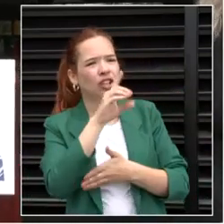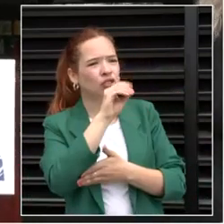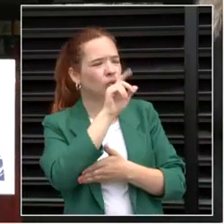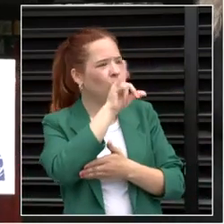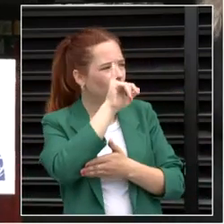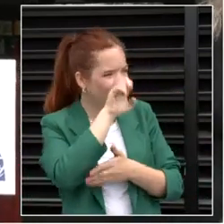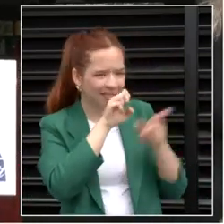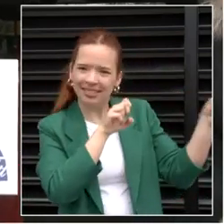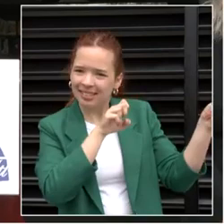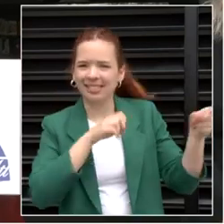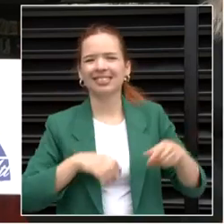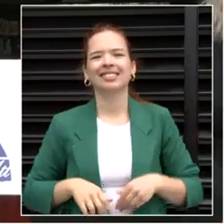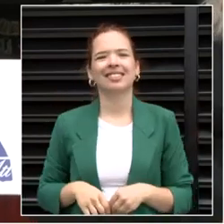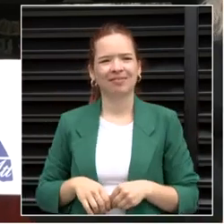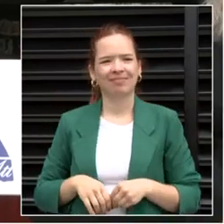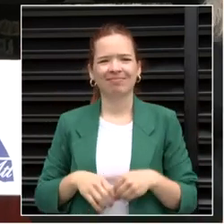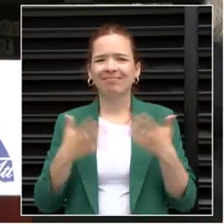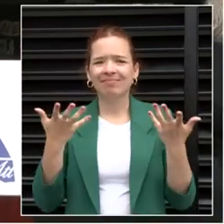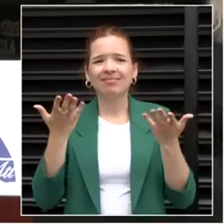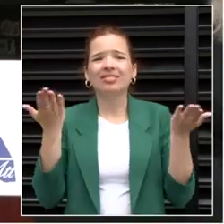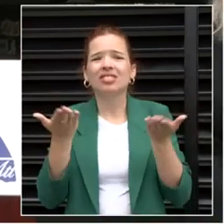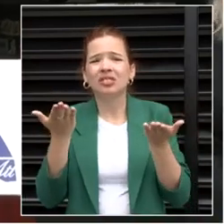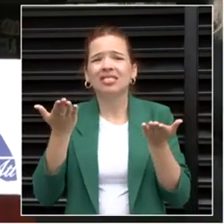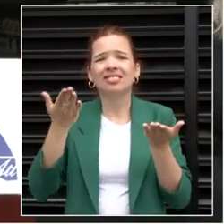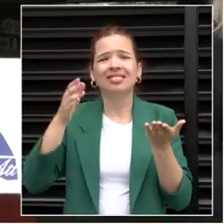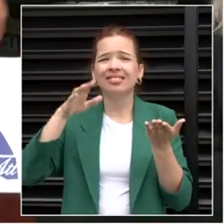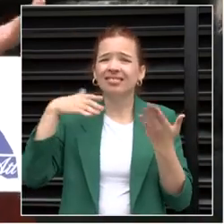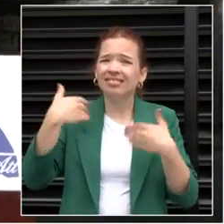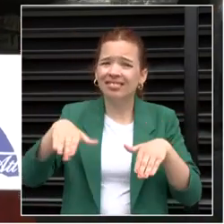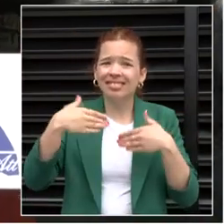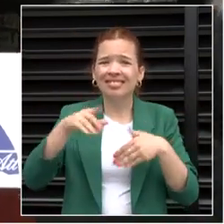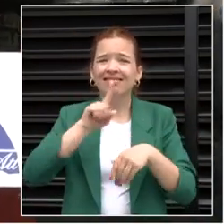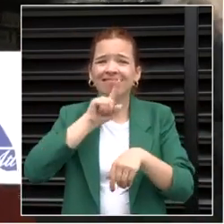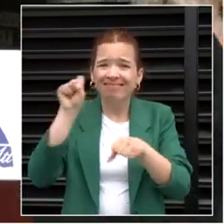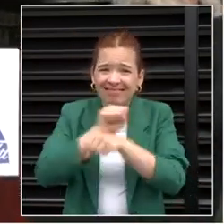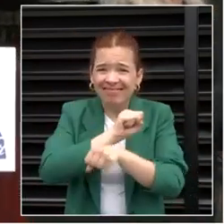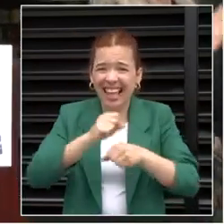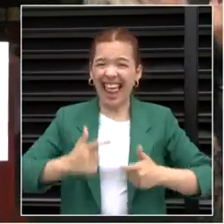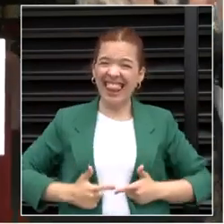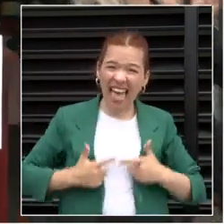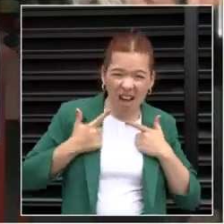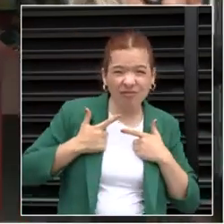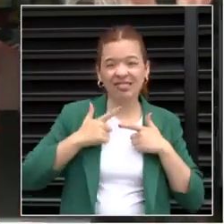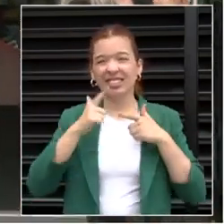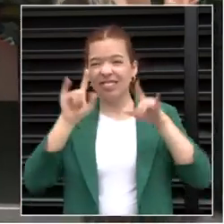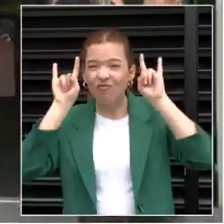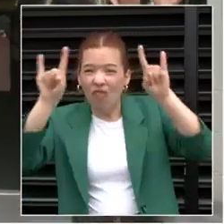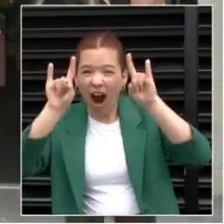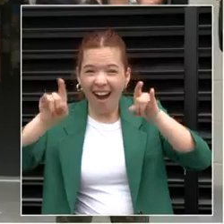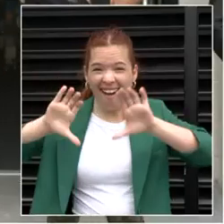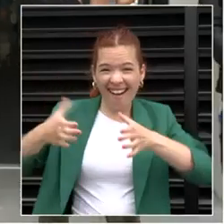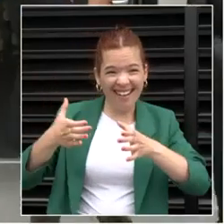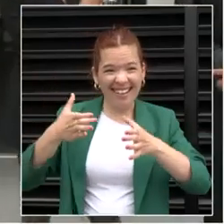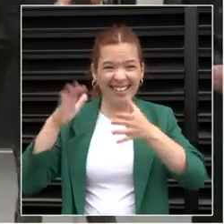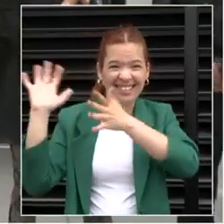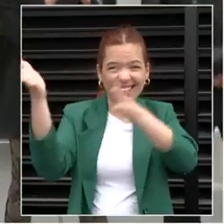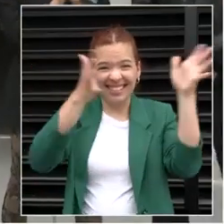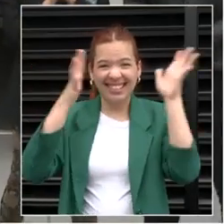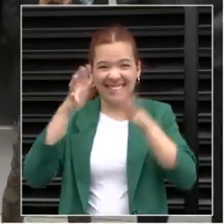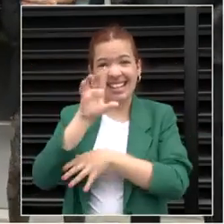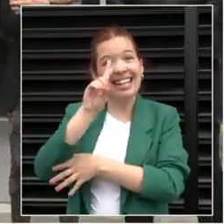here with a real live rock star. So let's hear for Dave Grohl. Thank you for being here, for always